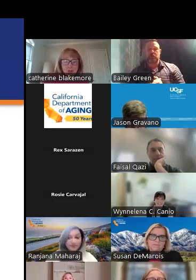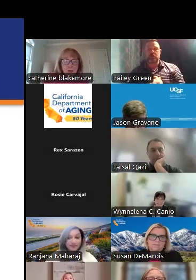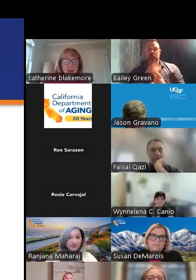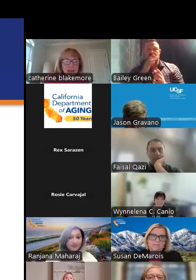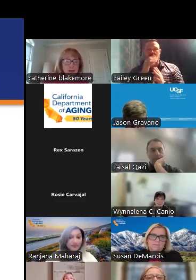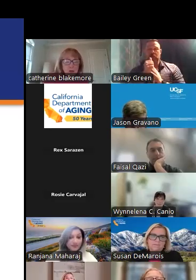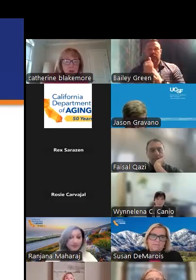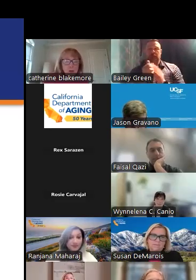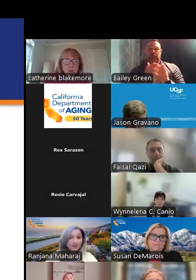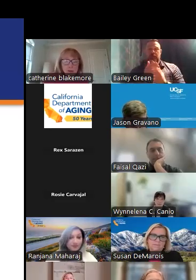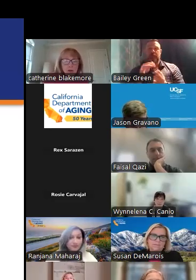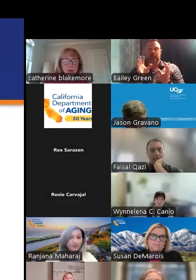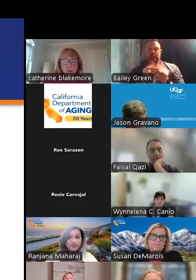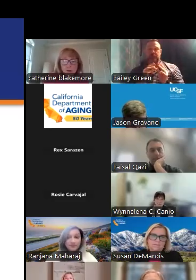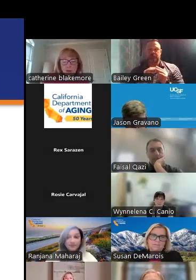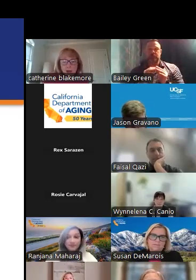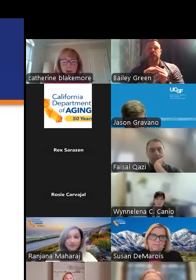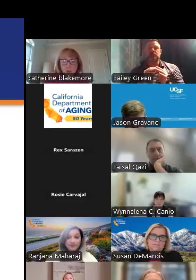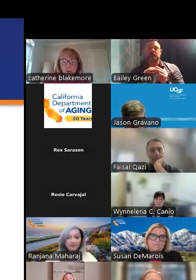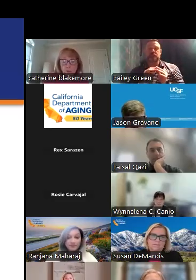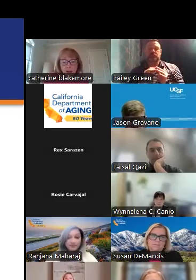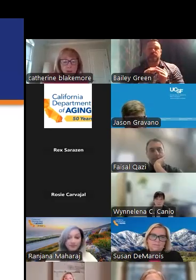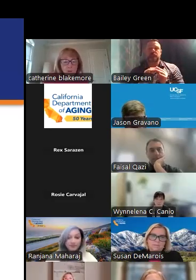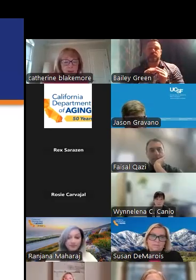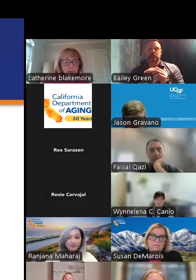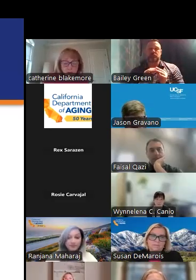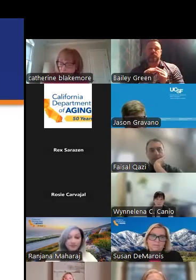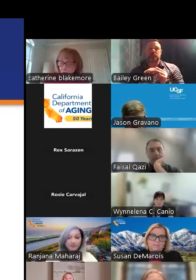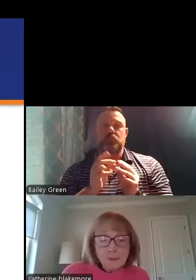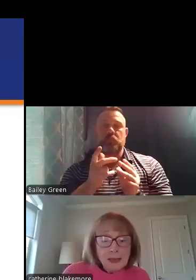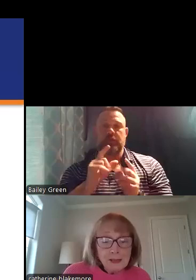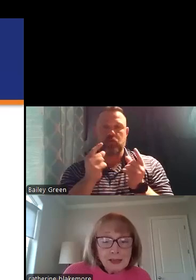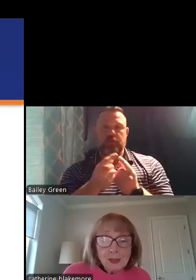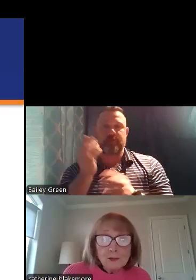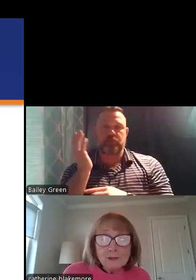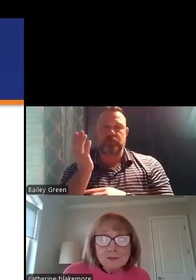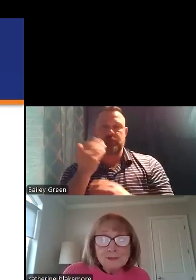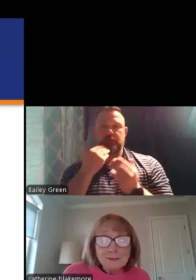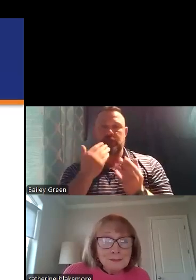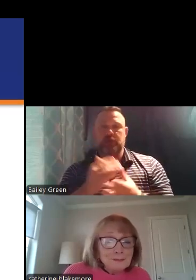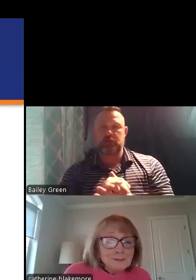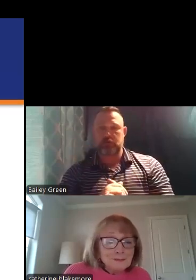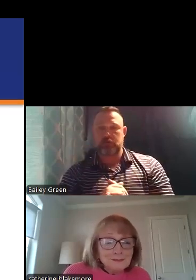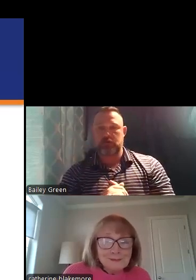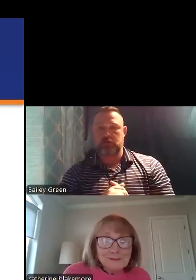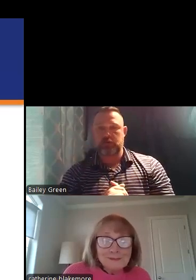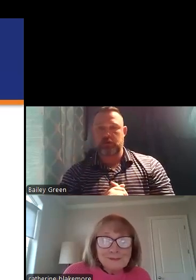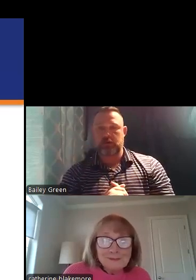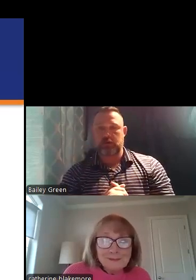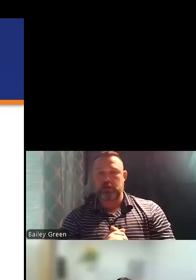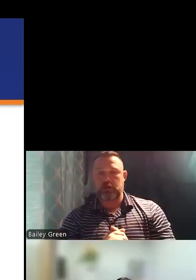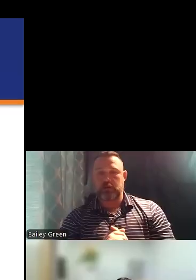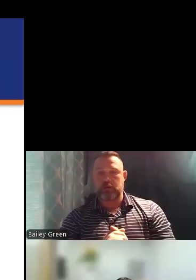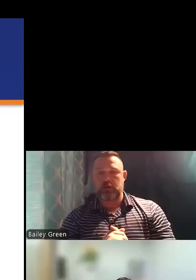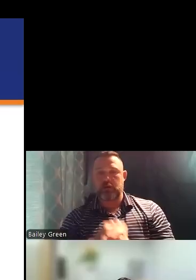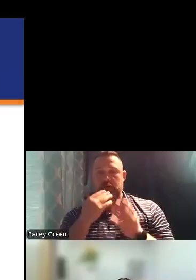lead us through that session with a really terrific group of presenters. So thank you. Thank you so